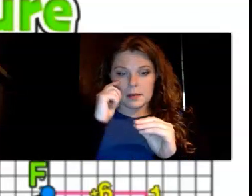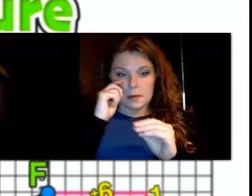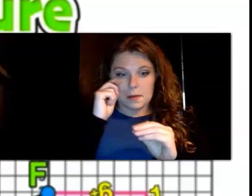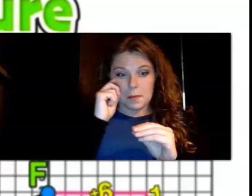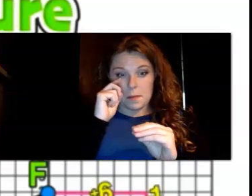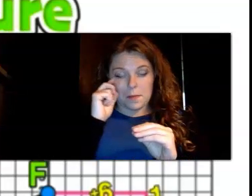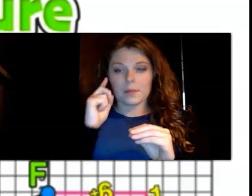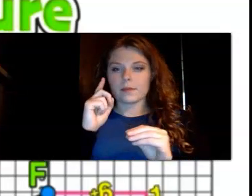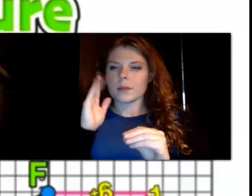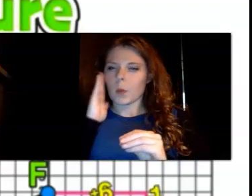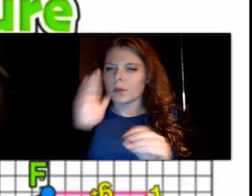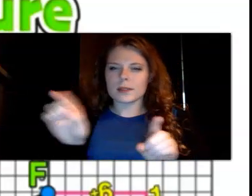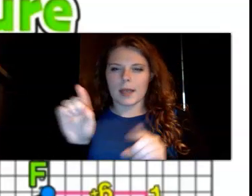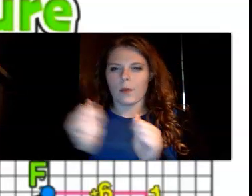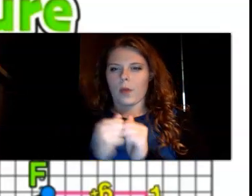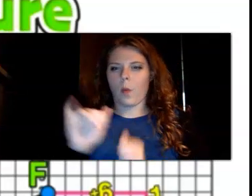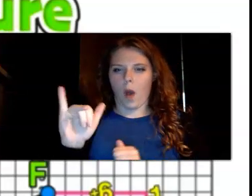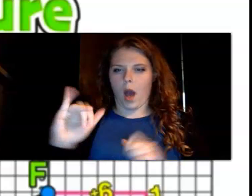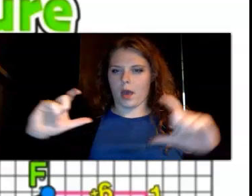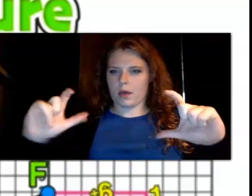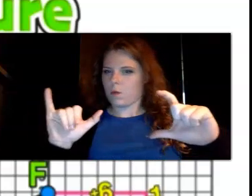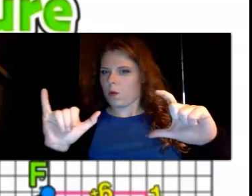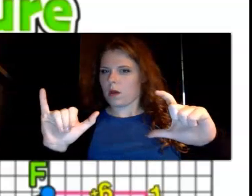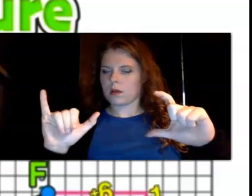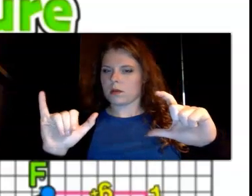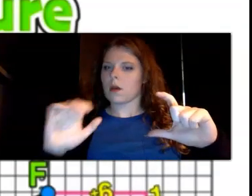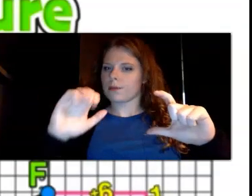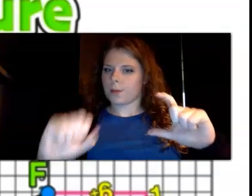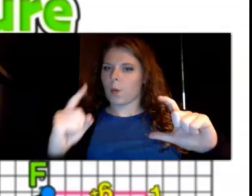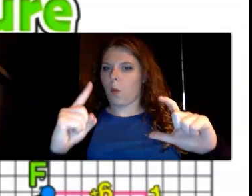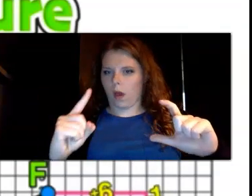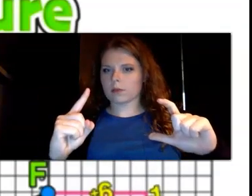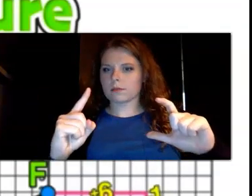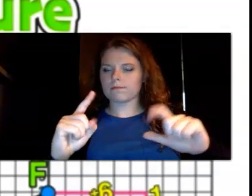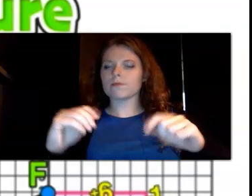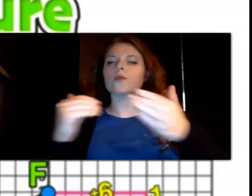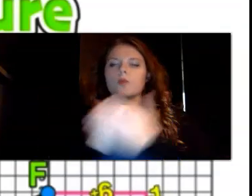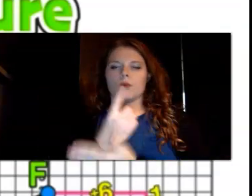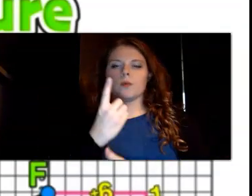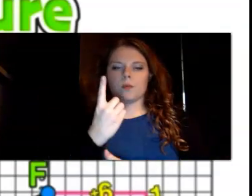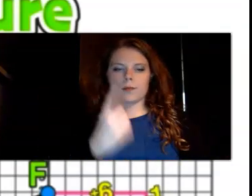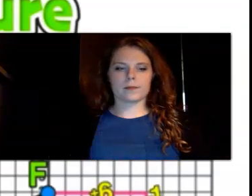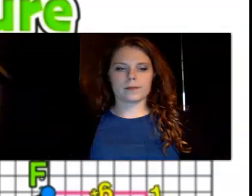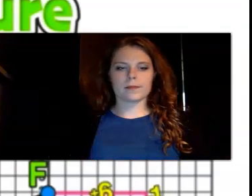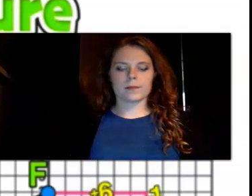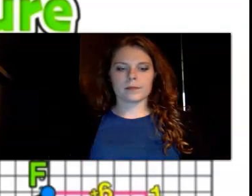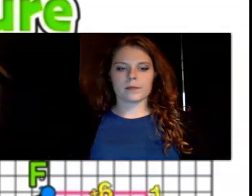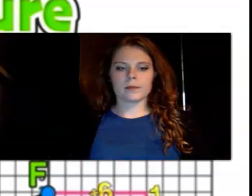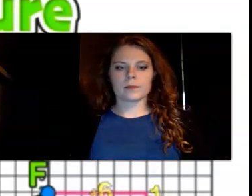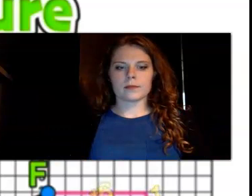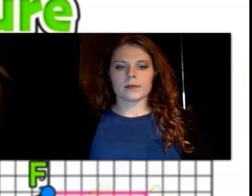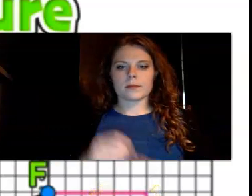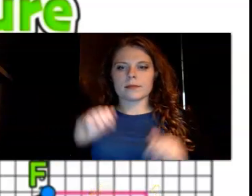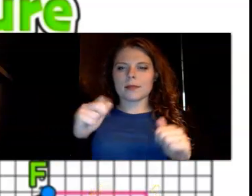G prime. We'll do the same thing with the y coordinates by subtracting 1 from each to get those new y coordinates. Now we can